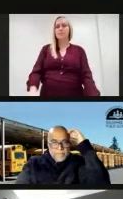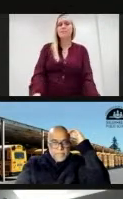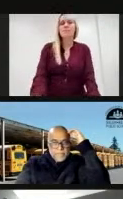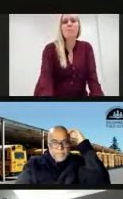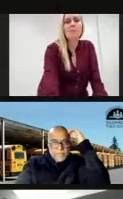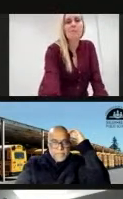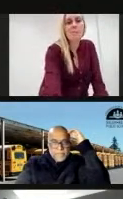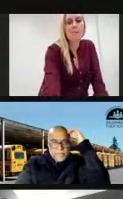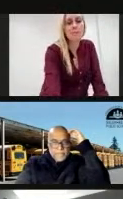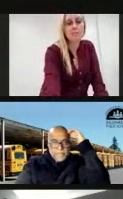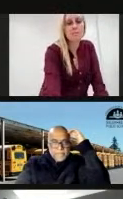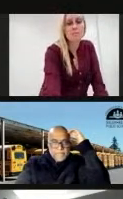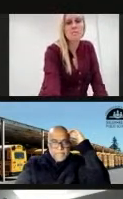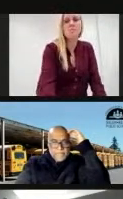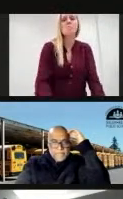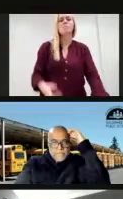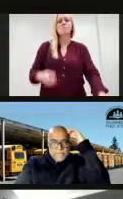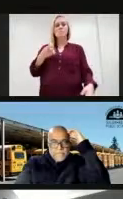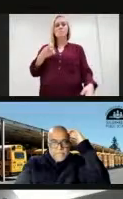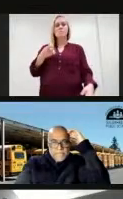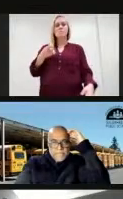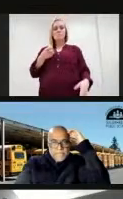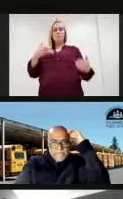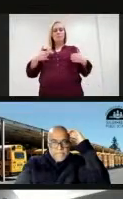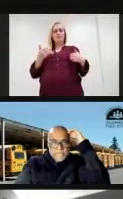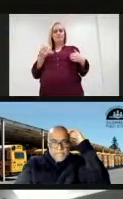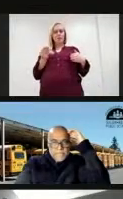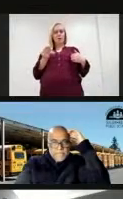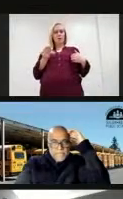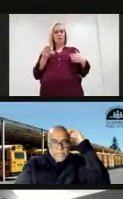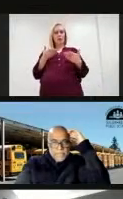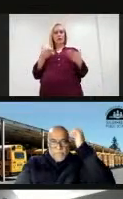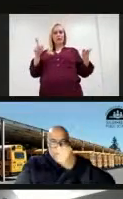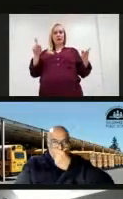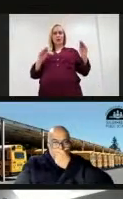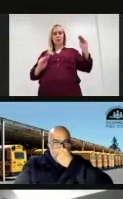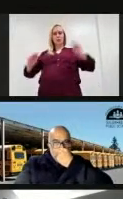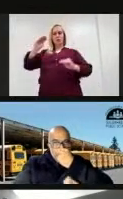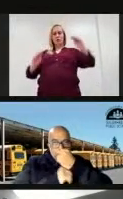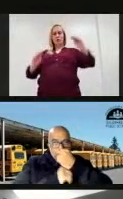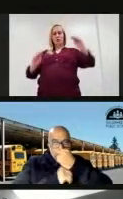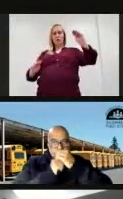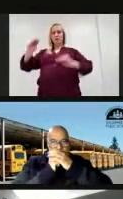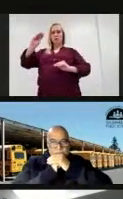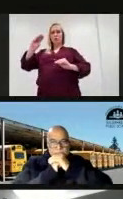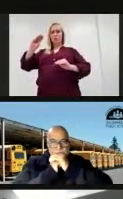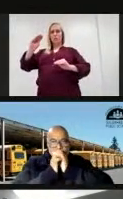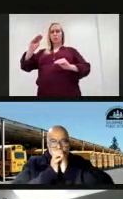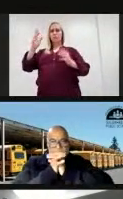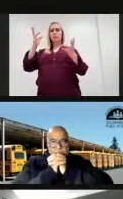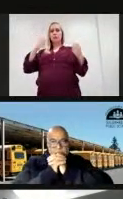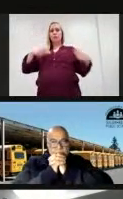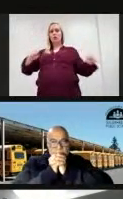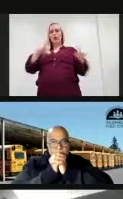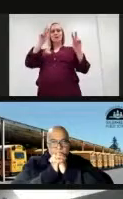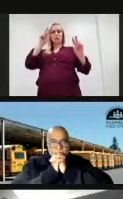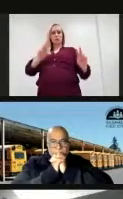Yeah, and there were a couple things that she needed to rearrange. So I would like you to look